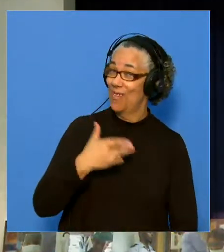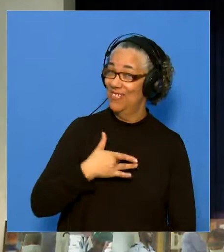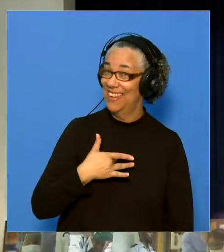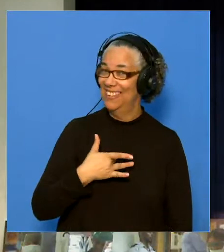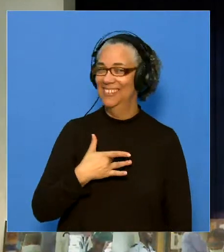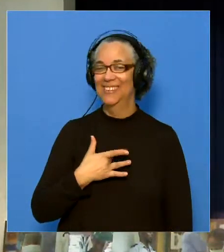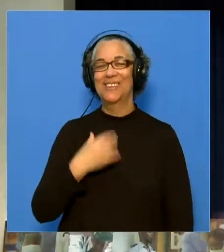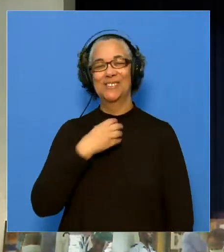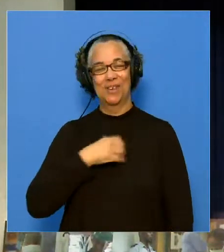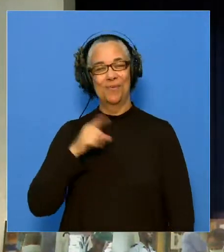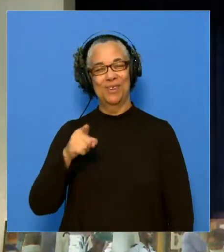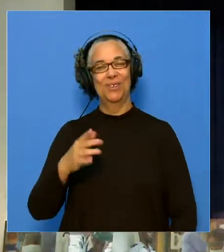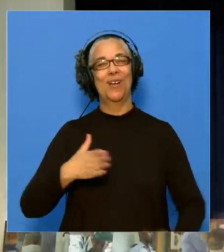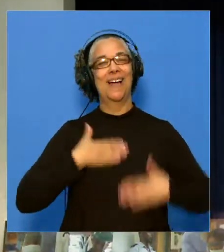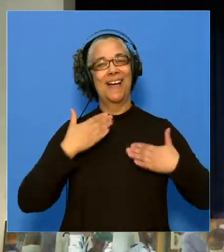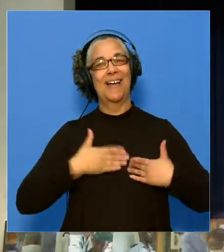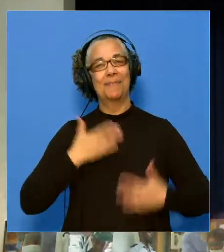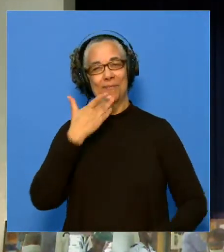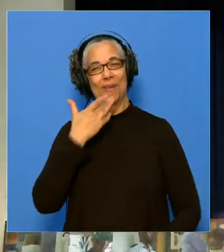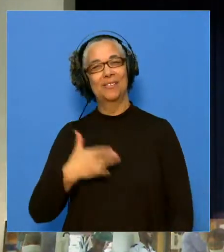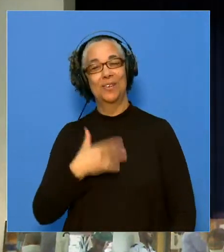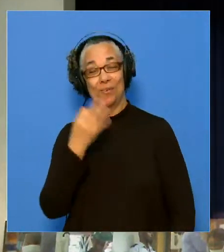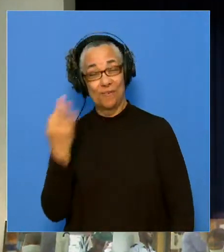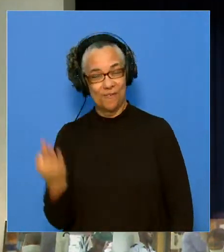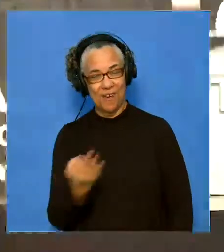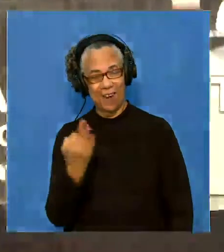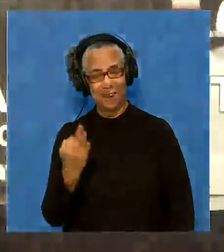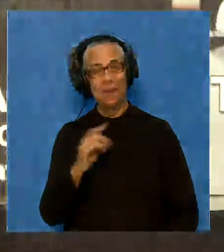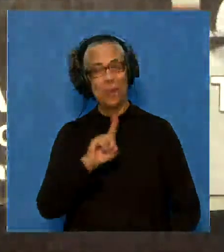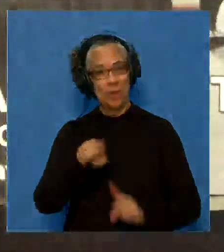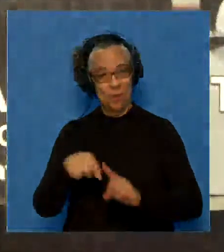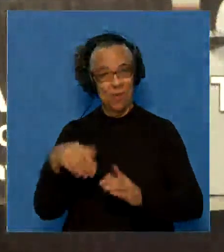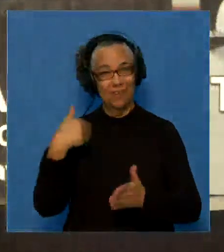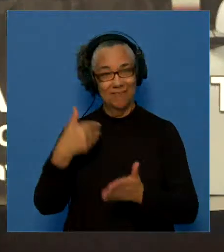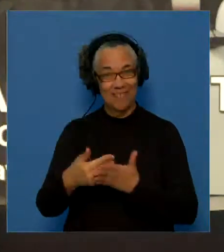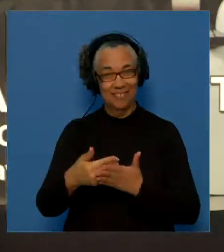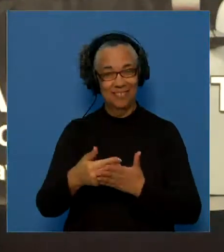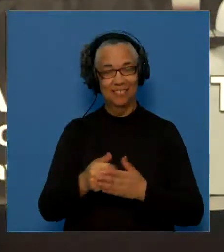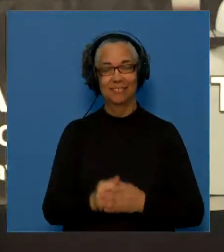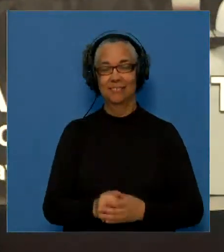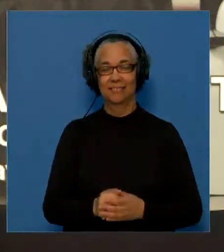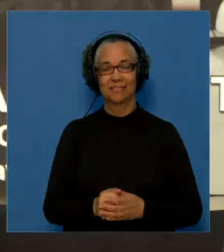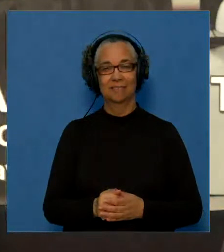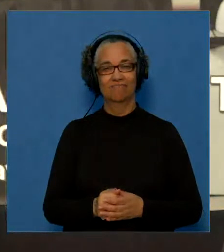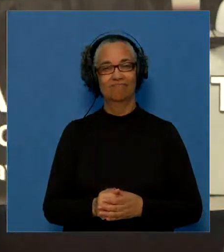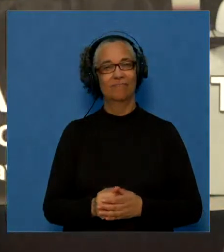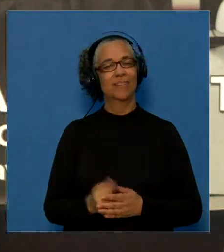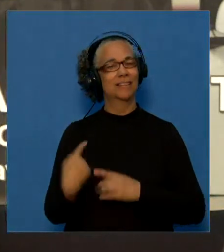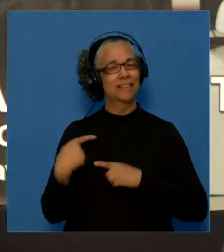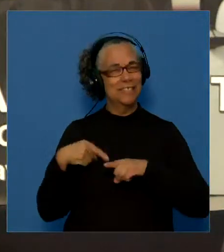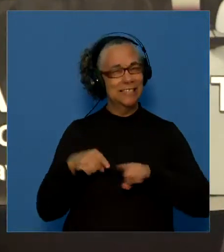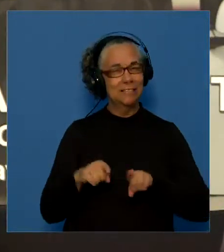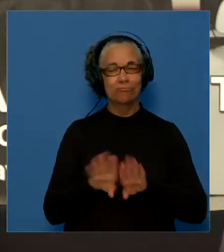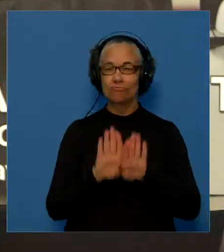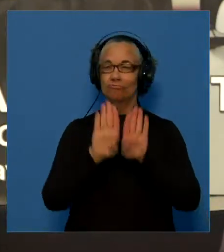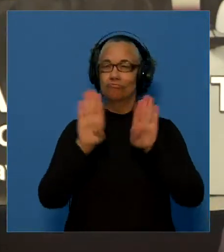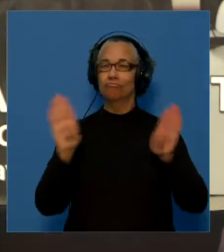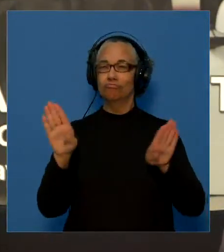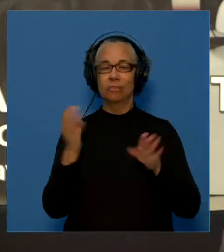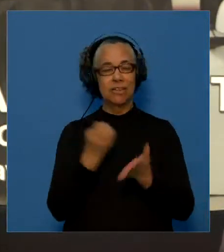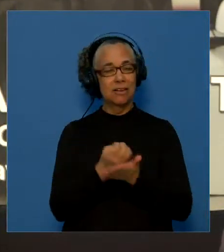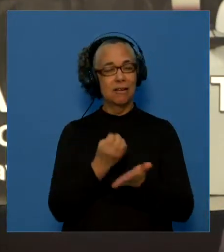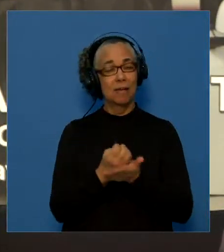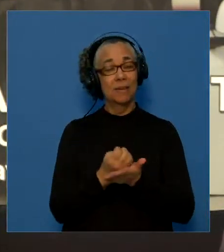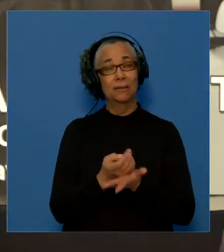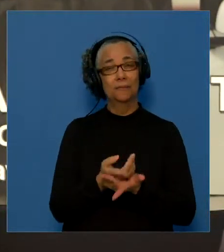you a happy birthday on Friday when it comes. Since reopening our economy and inviting visitors,